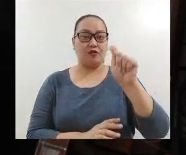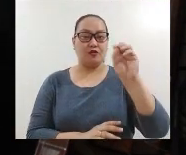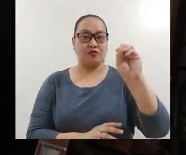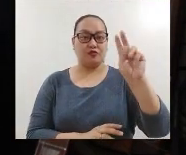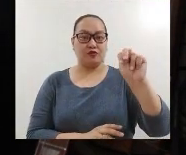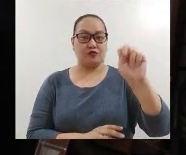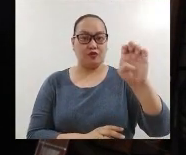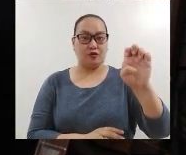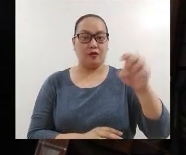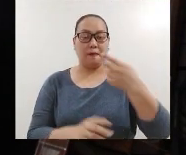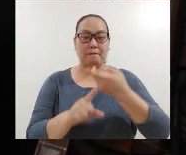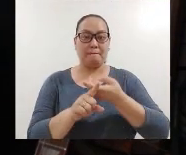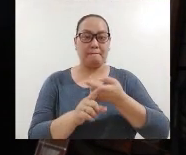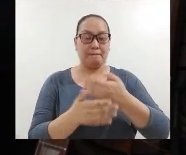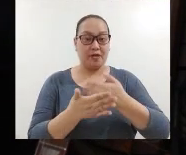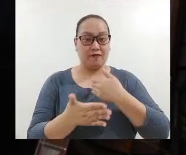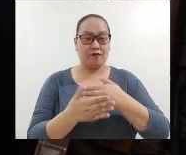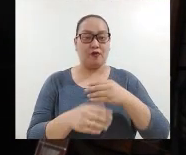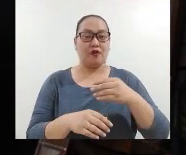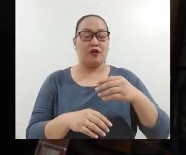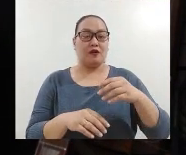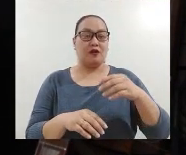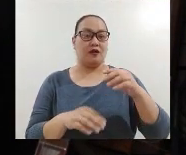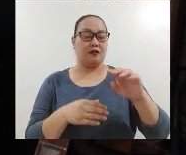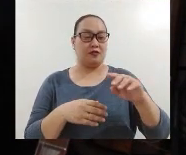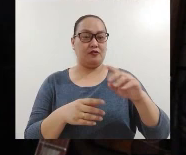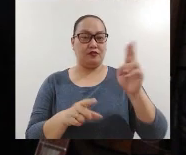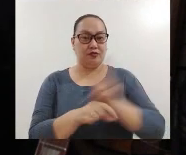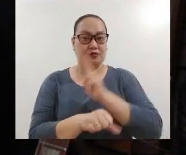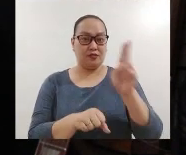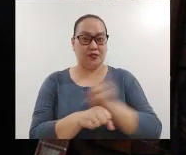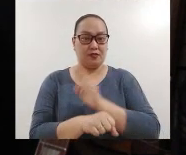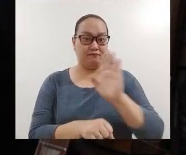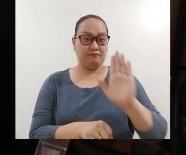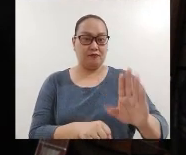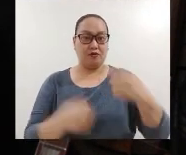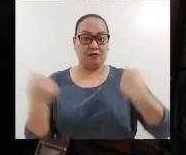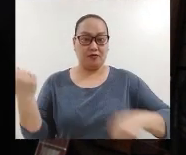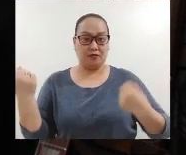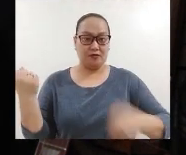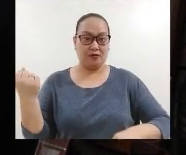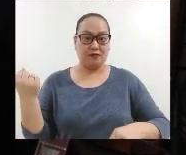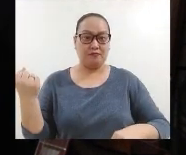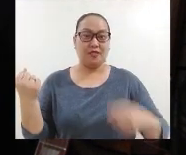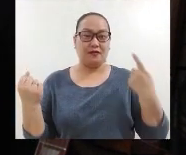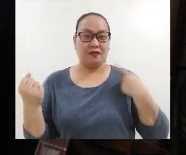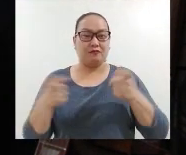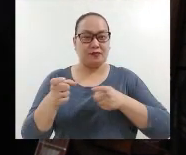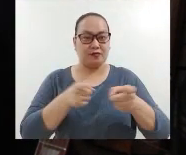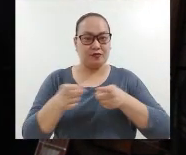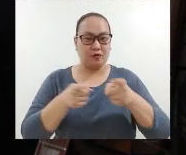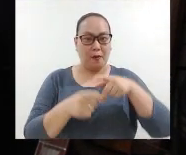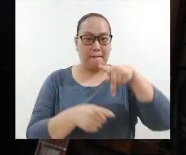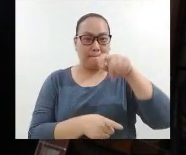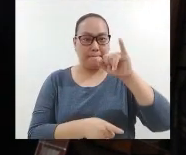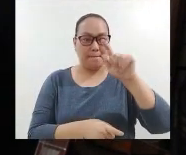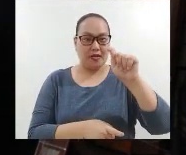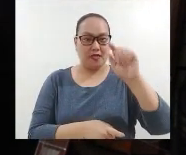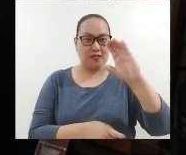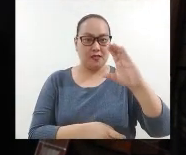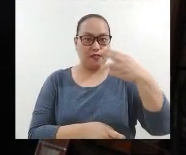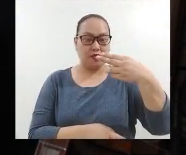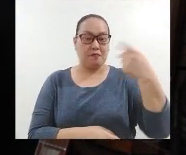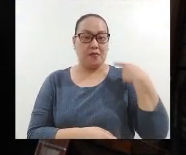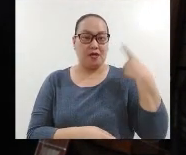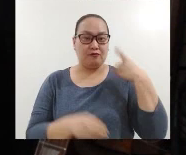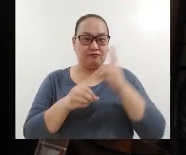your ukulele or guitar, you tune it to calibrate the pitch. These tones have intervals or